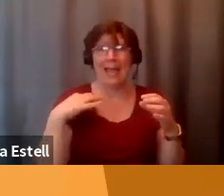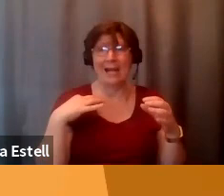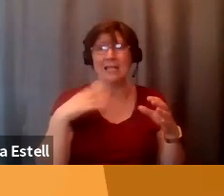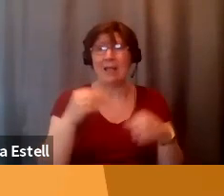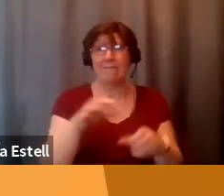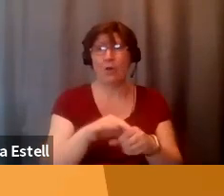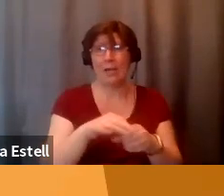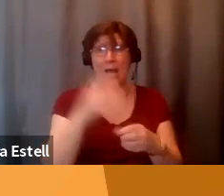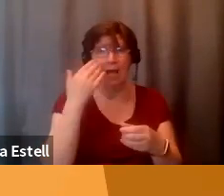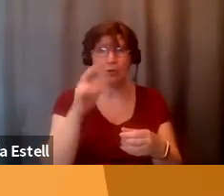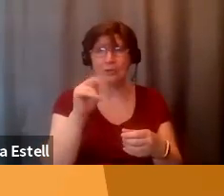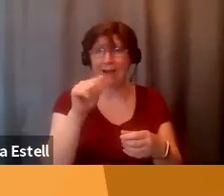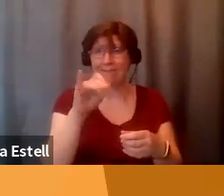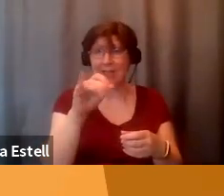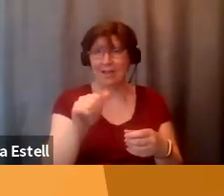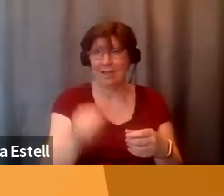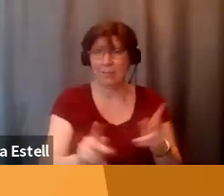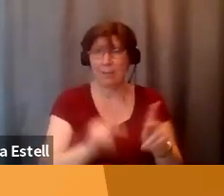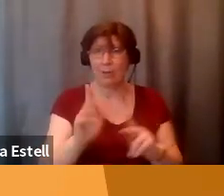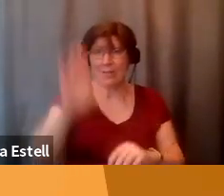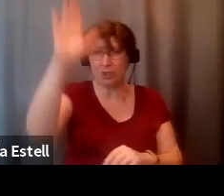know, Nafia, can people raise their hand as well?